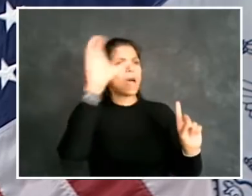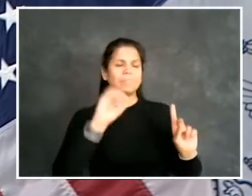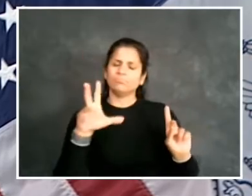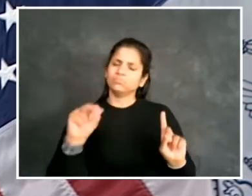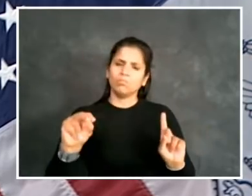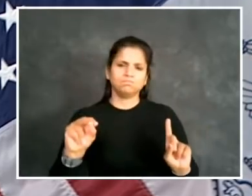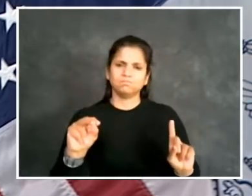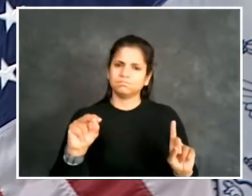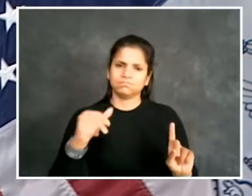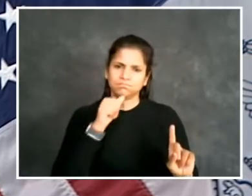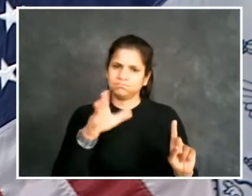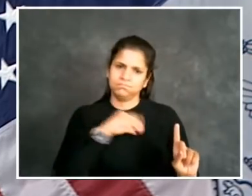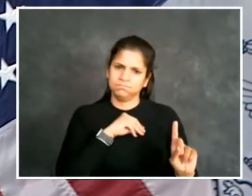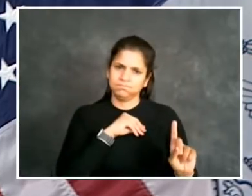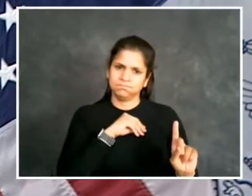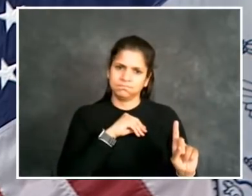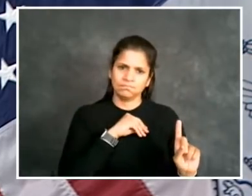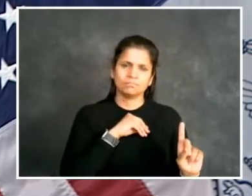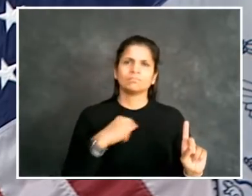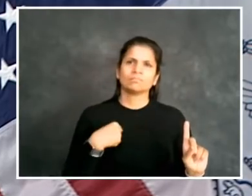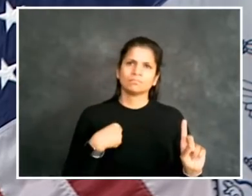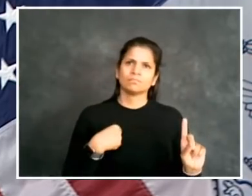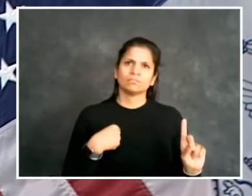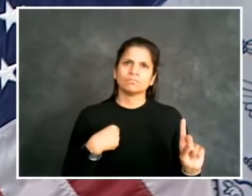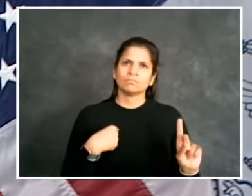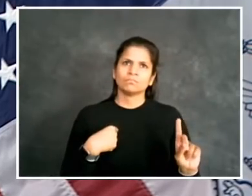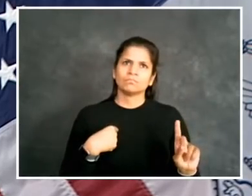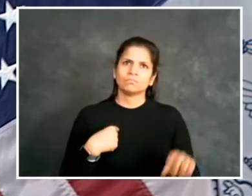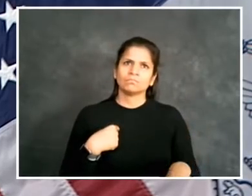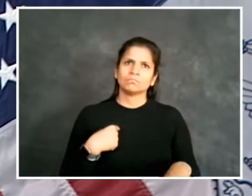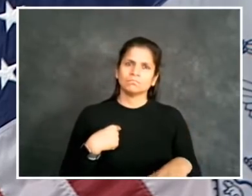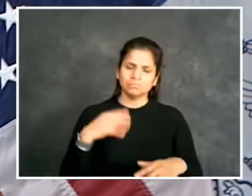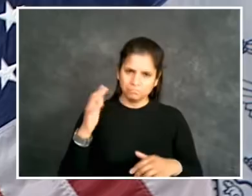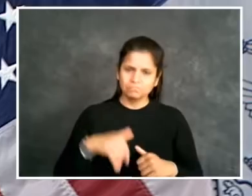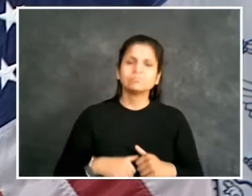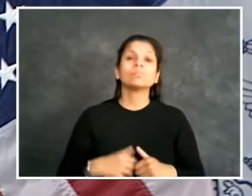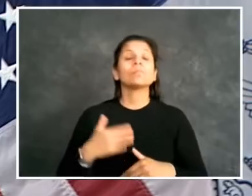question of the rent, look, rent freeze to me